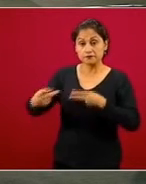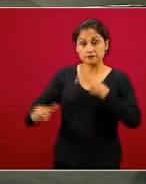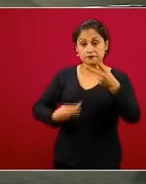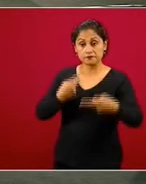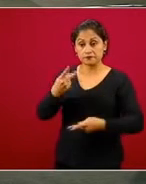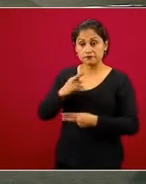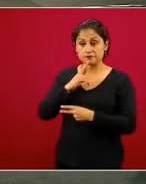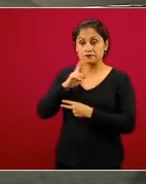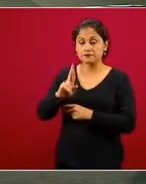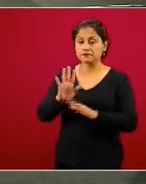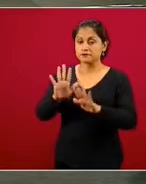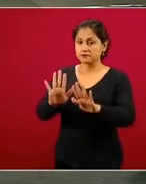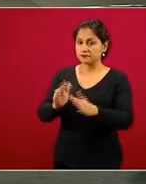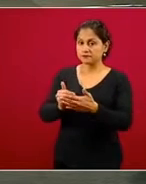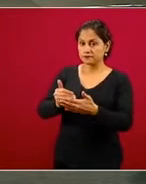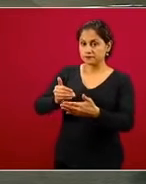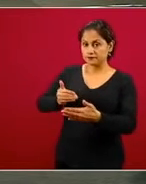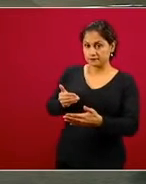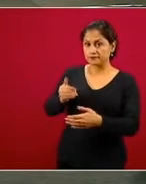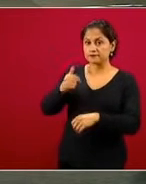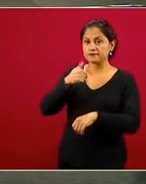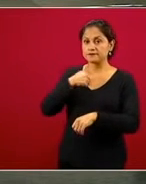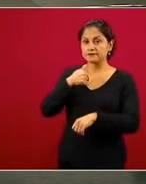Before we start with the Q&A,